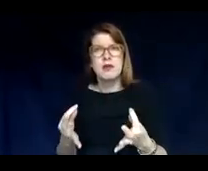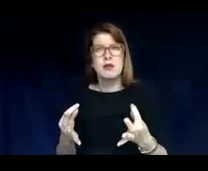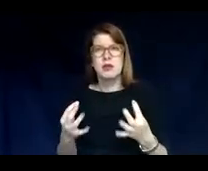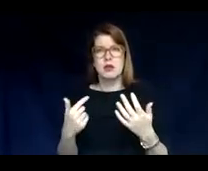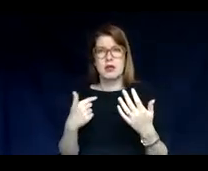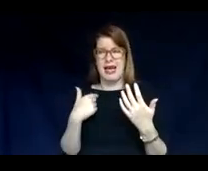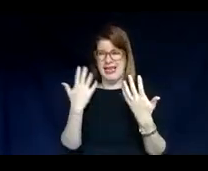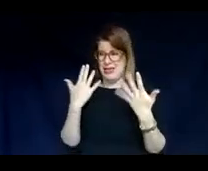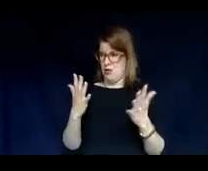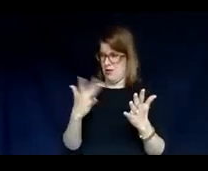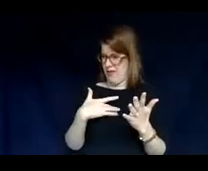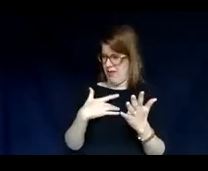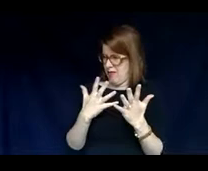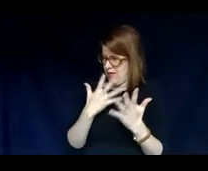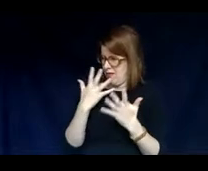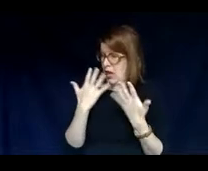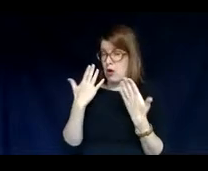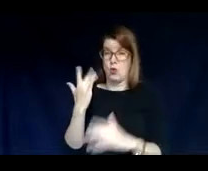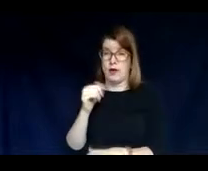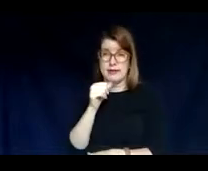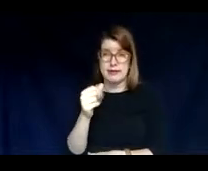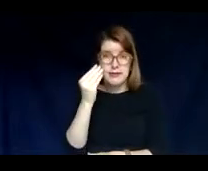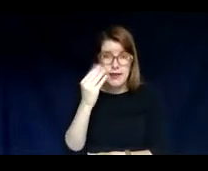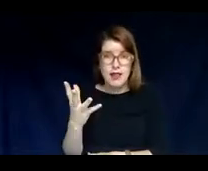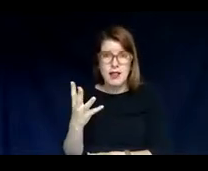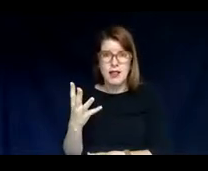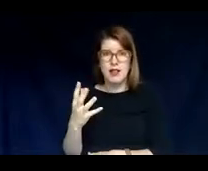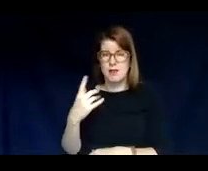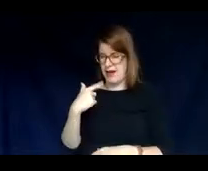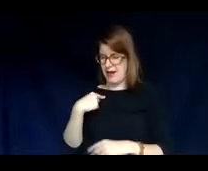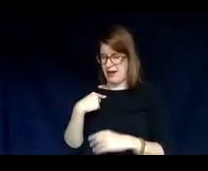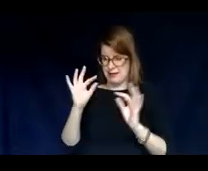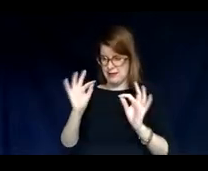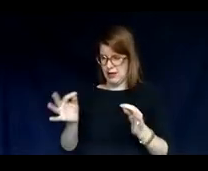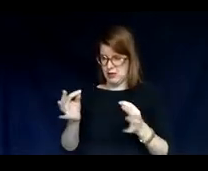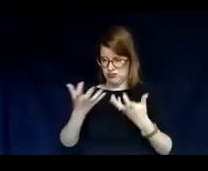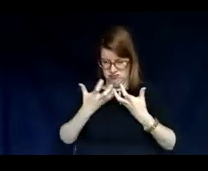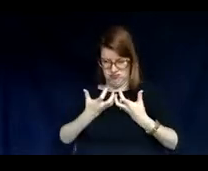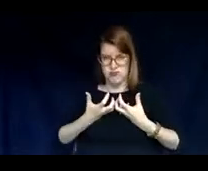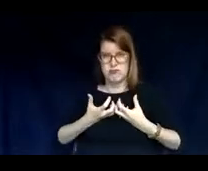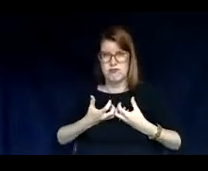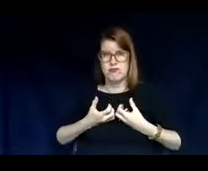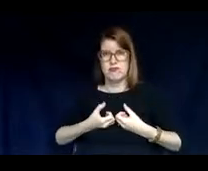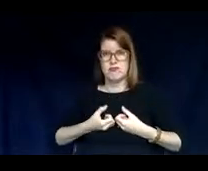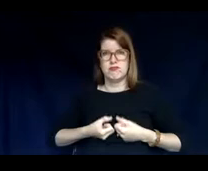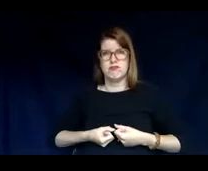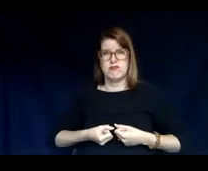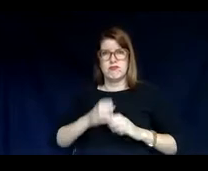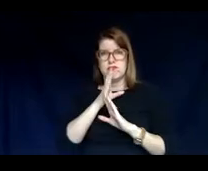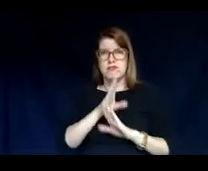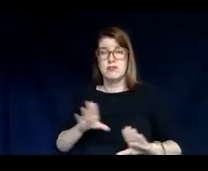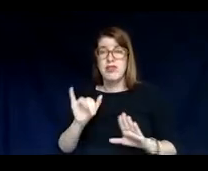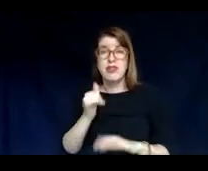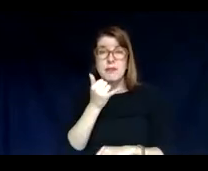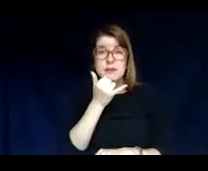I didn't know why. I didn't. I chose internal silence. And that was a mistake.